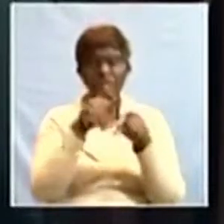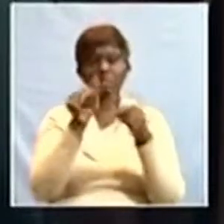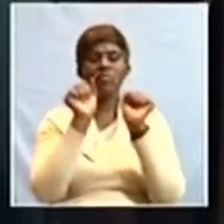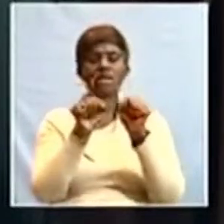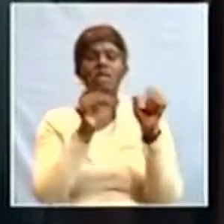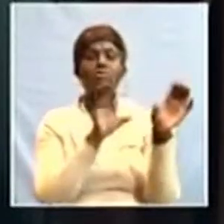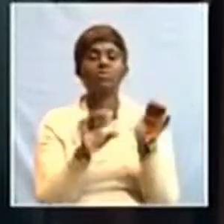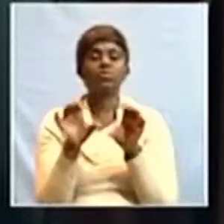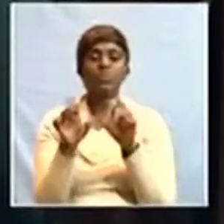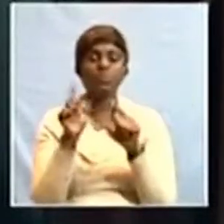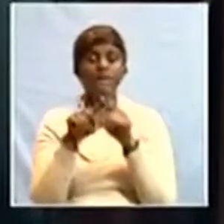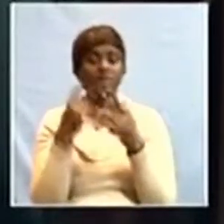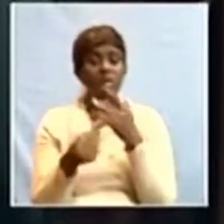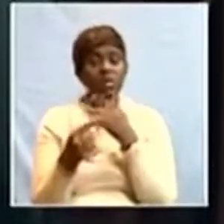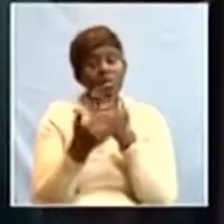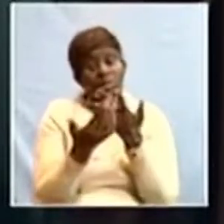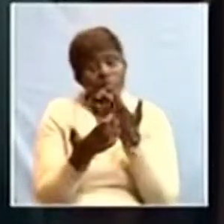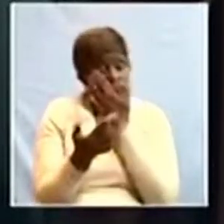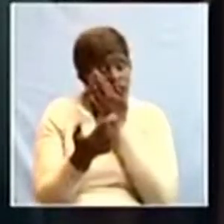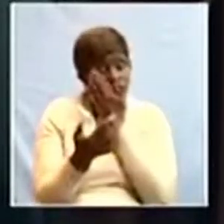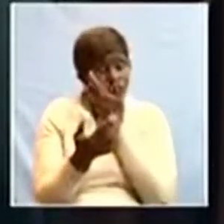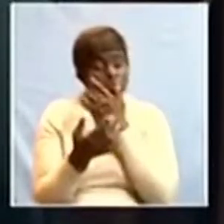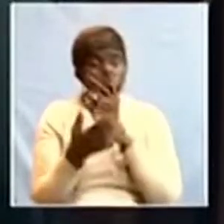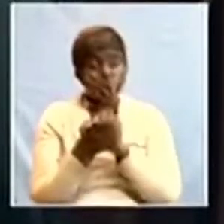doing by